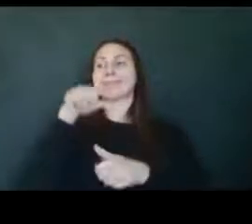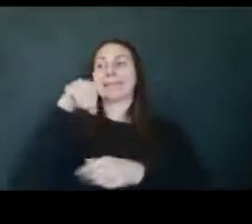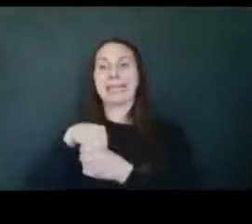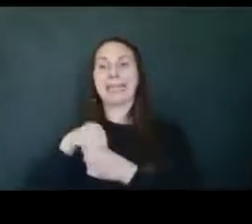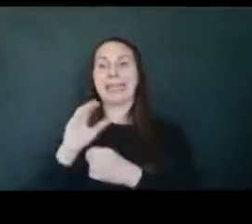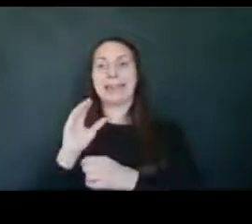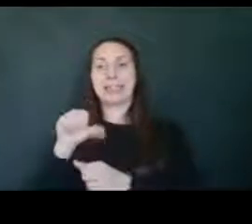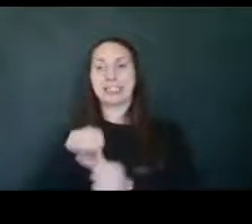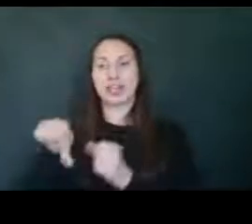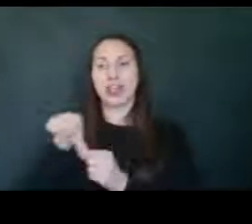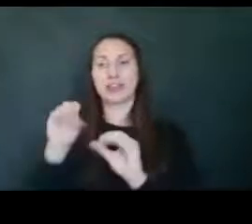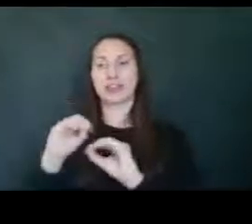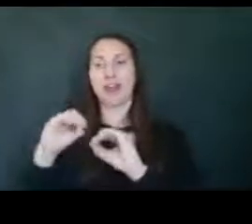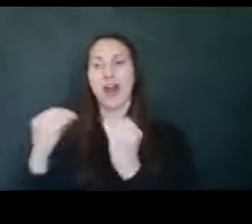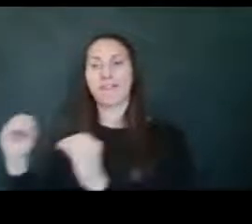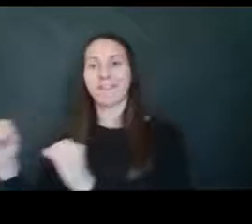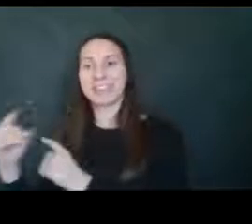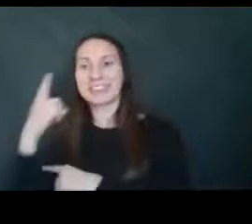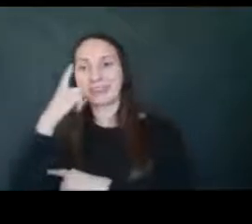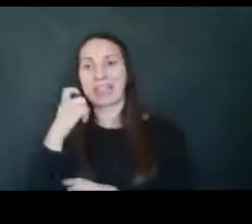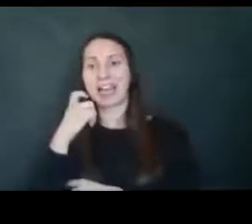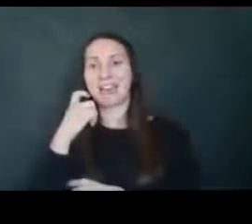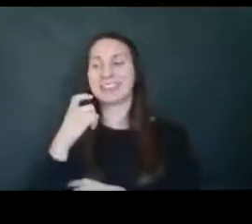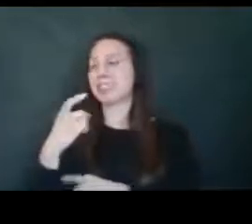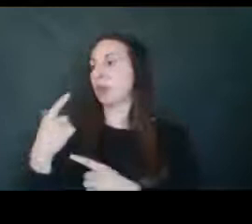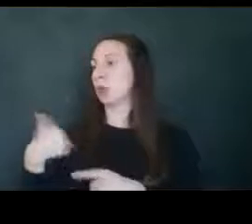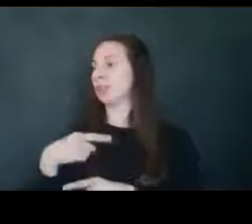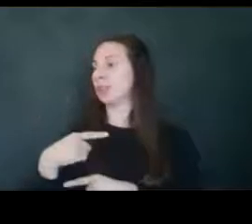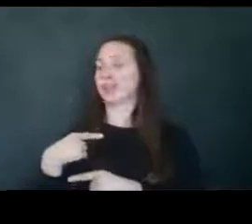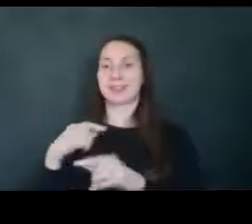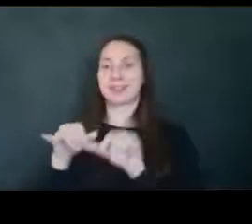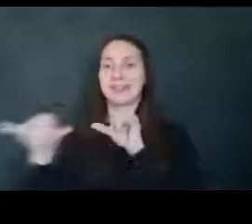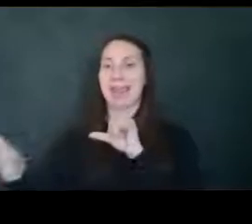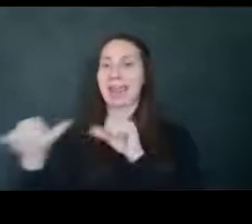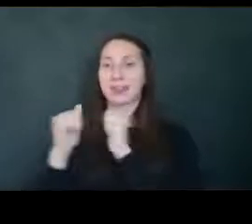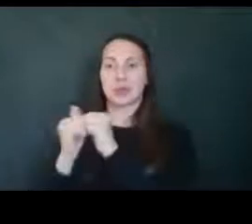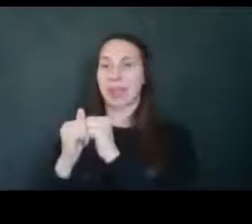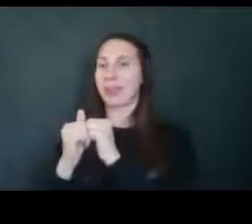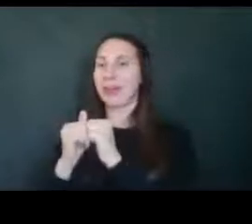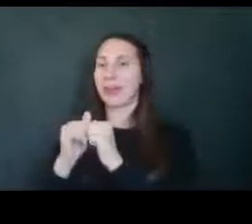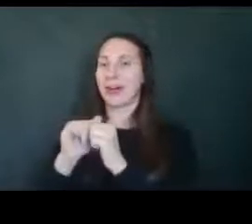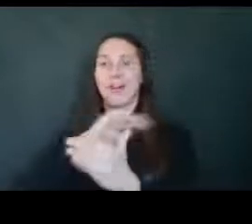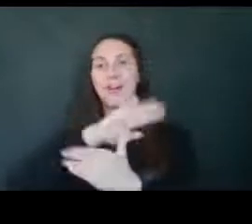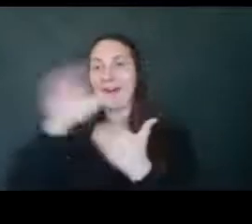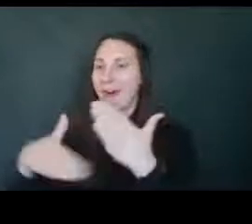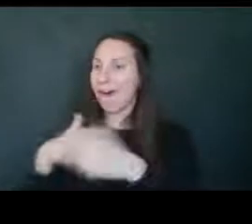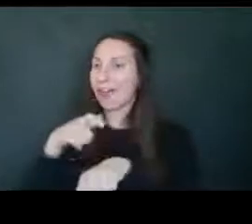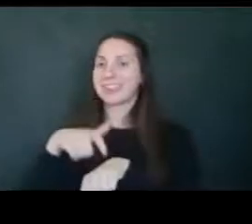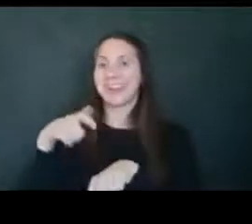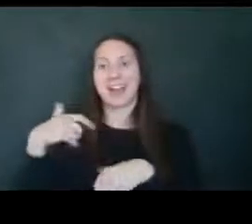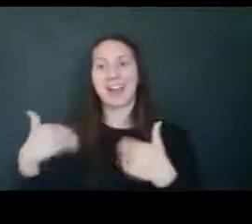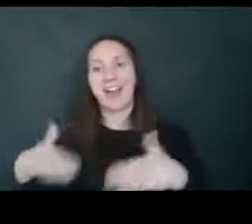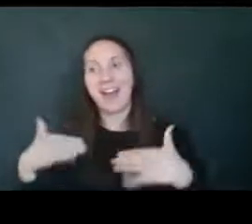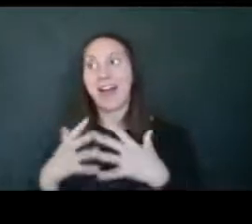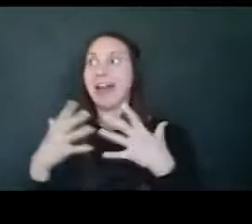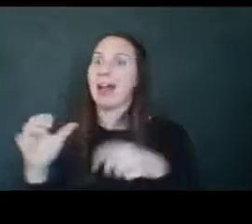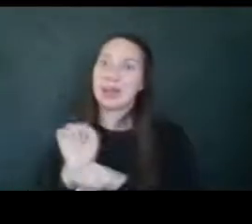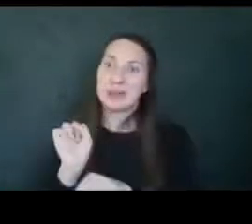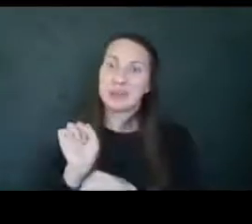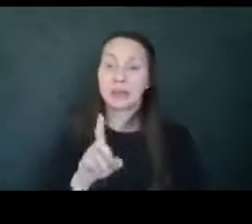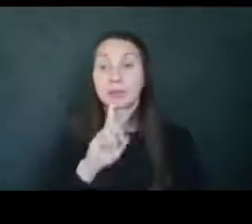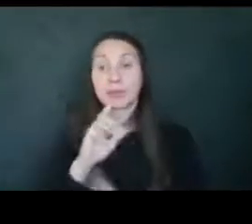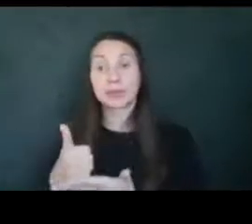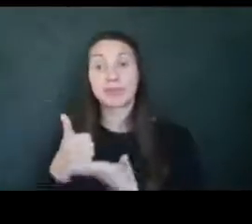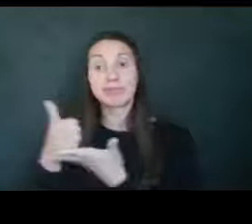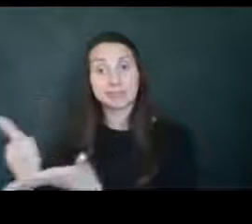labor intensive. It was enormously exciting to have another staff person to share this with, and especially to have a staff person